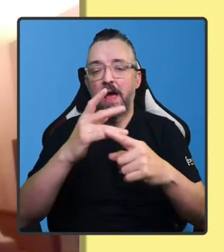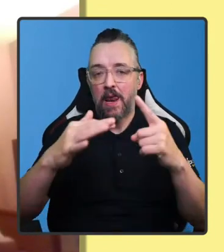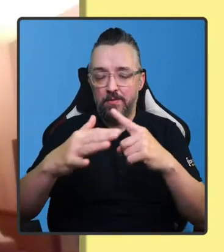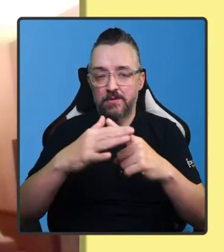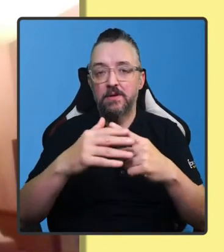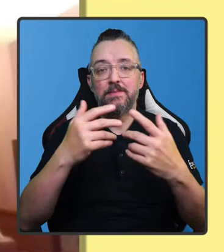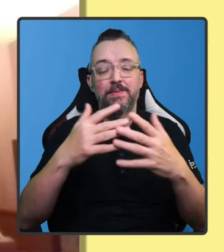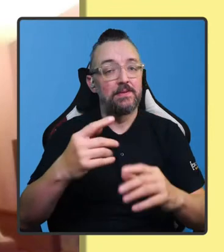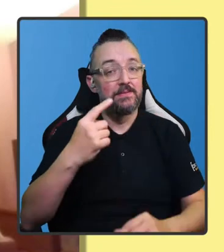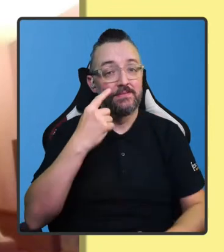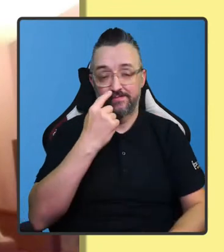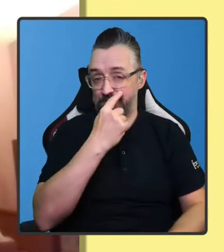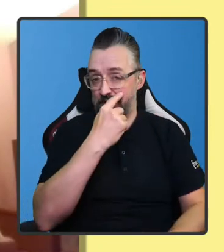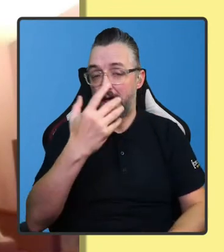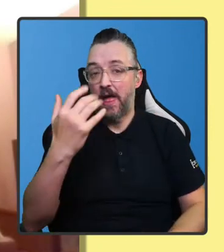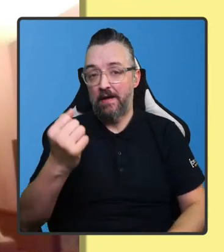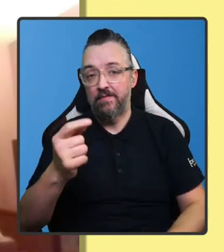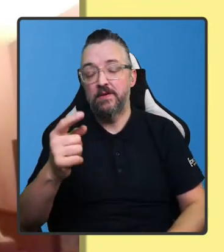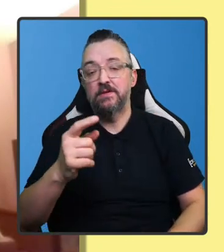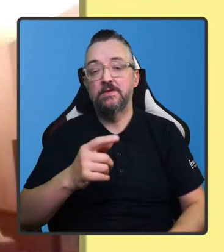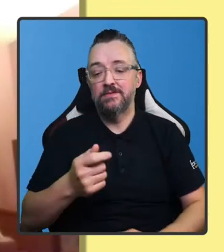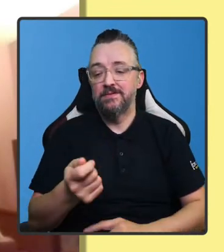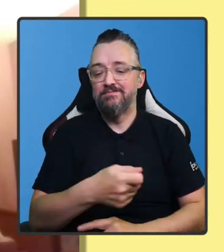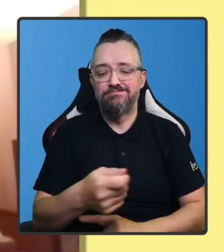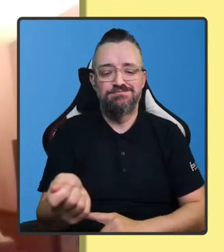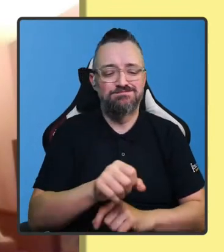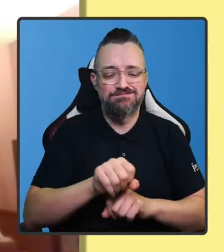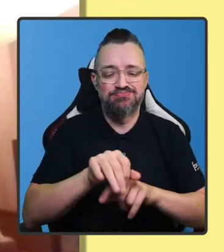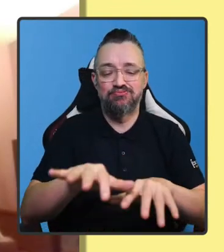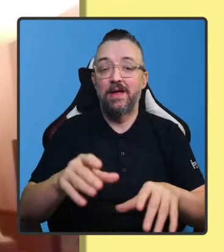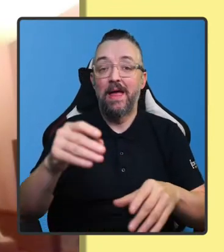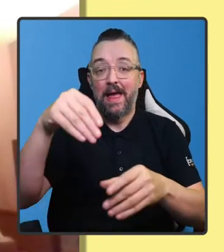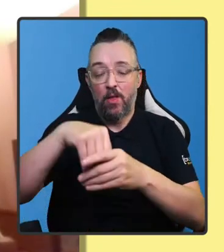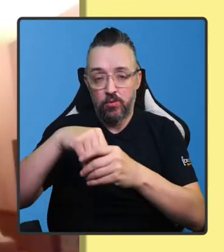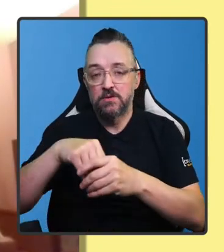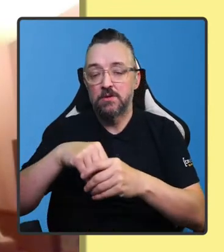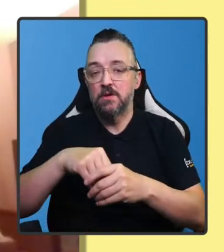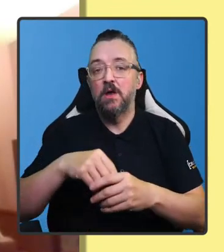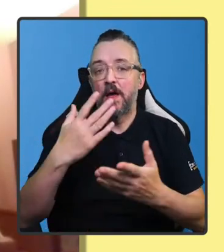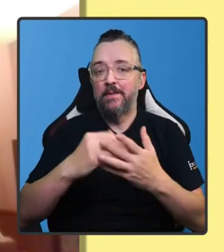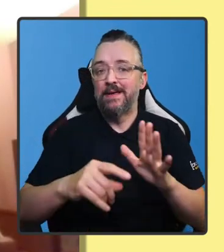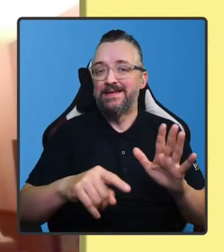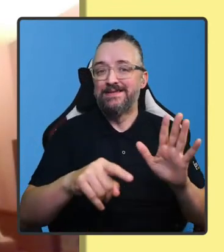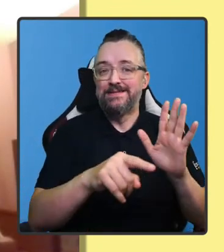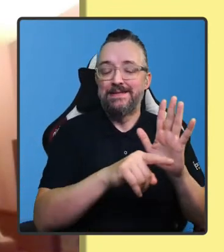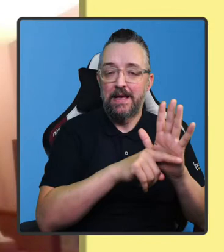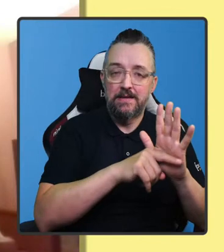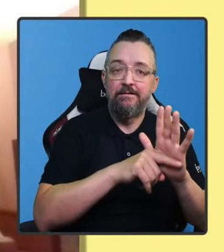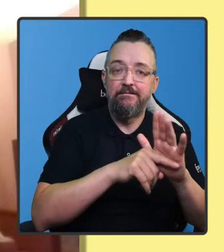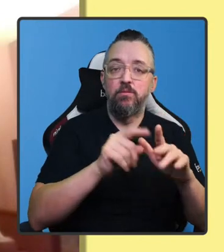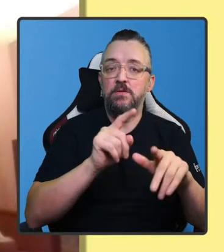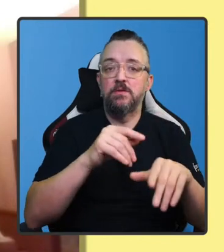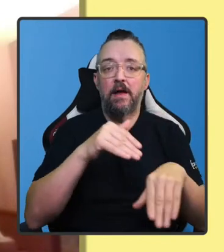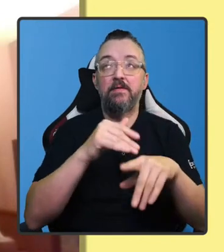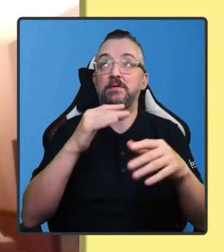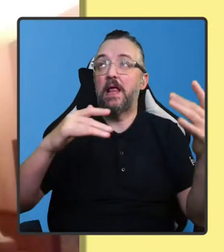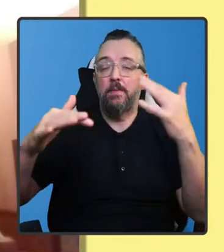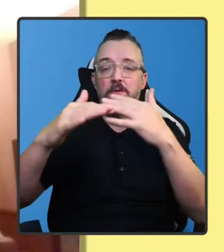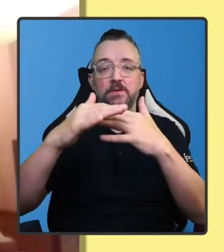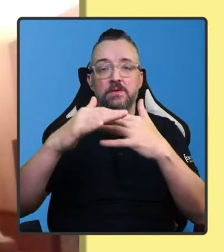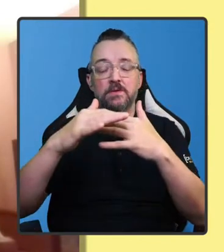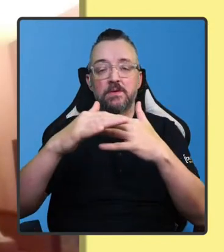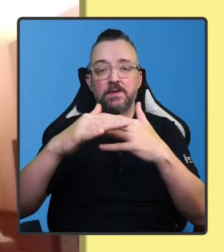that suggests that herbicides containing glyphosate are having negative effects on the environment both directly and